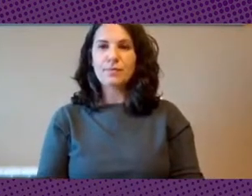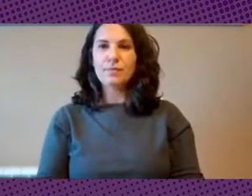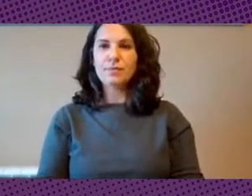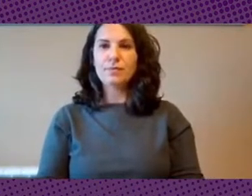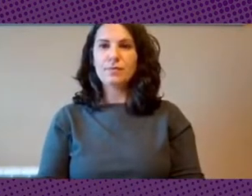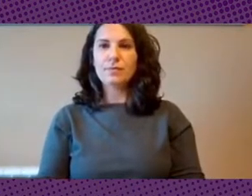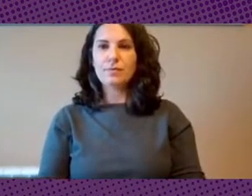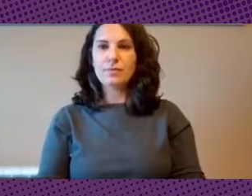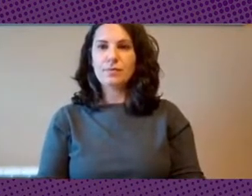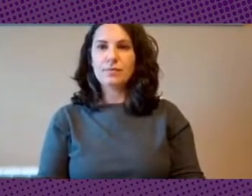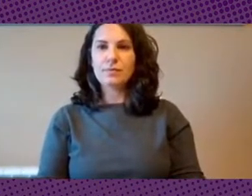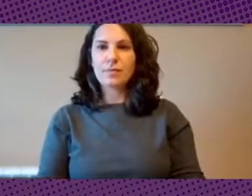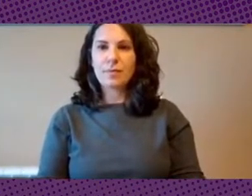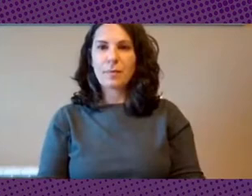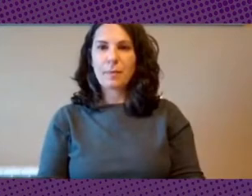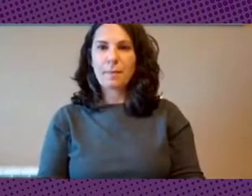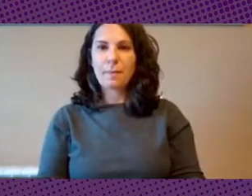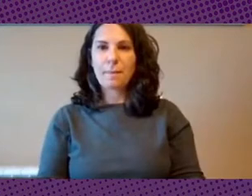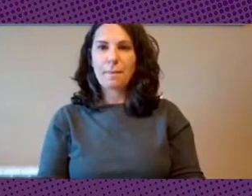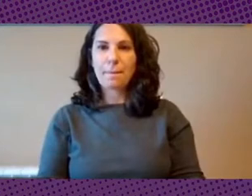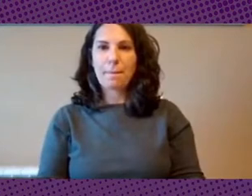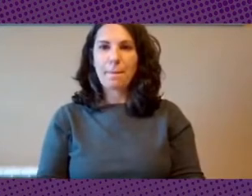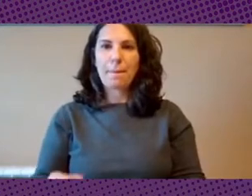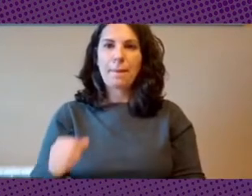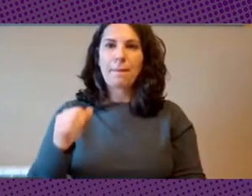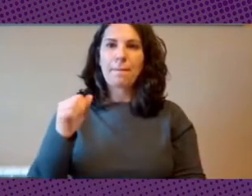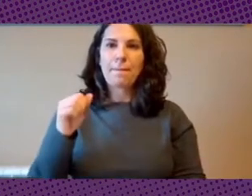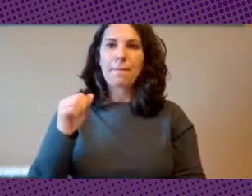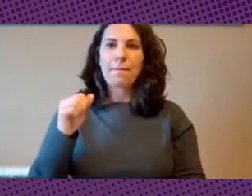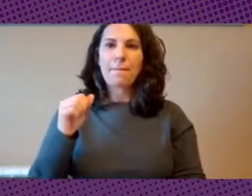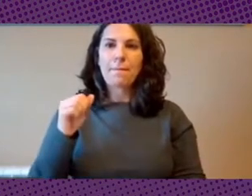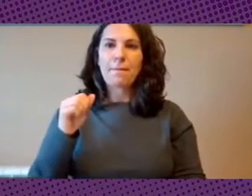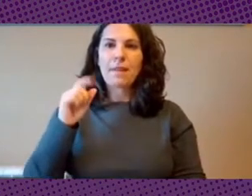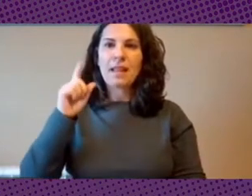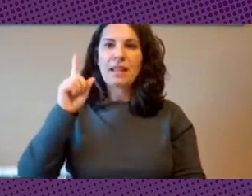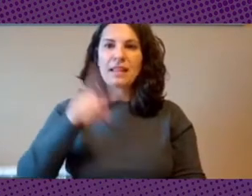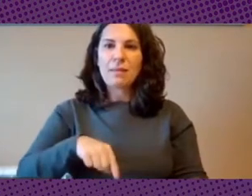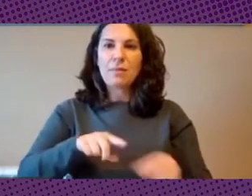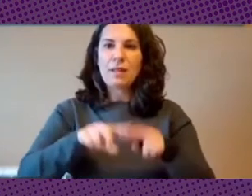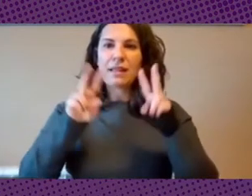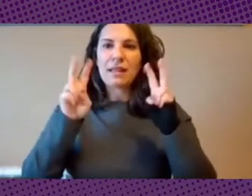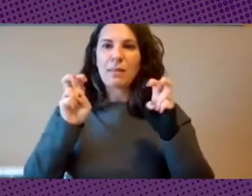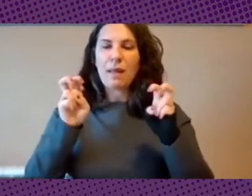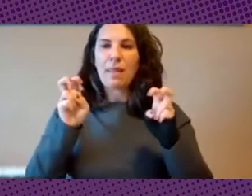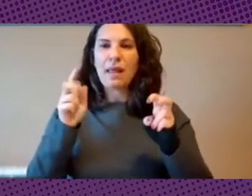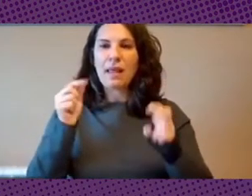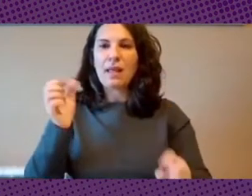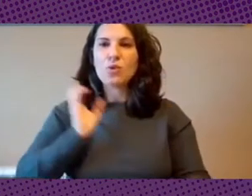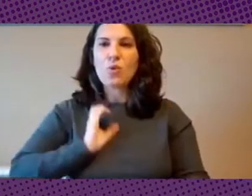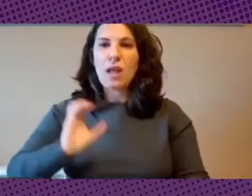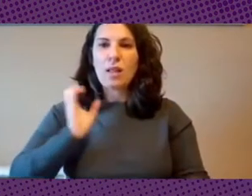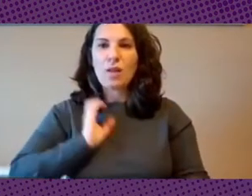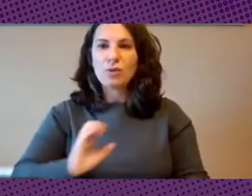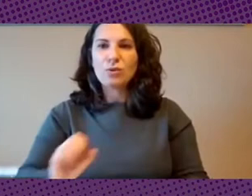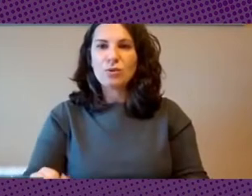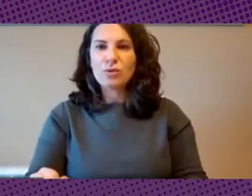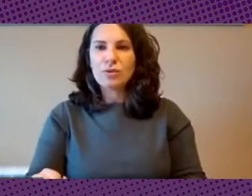previous presenter wins the election. bit more slowly, because the interpreters need to follow you.